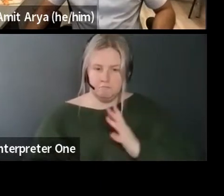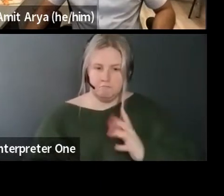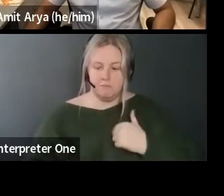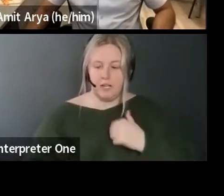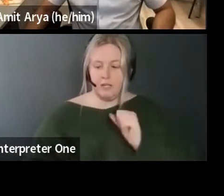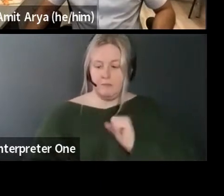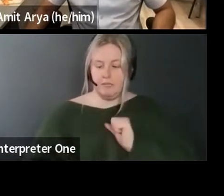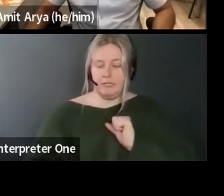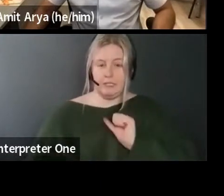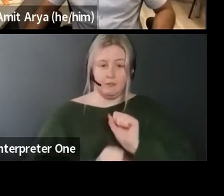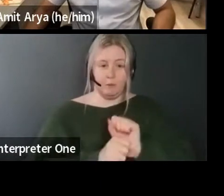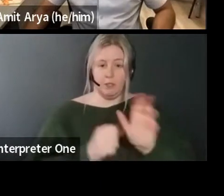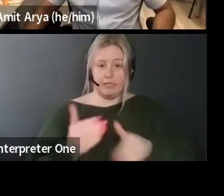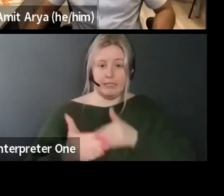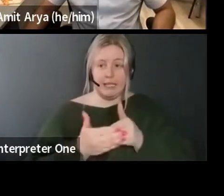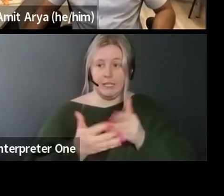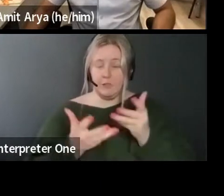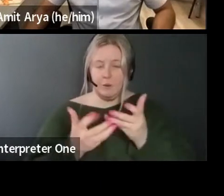are anything that